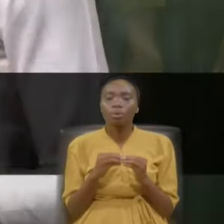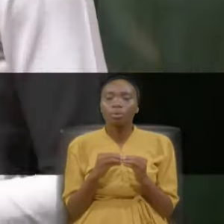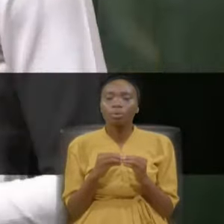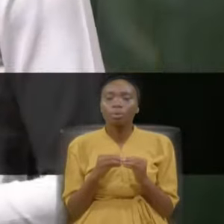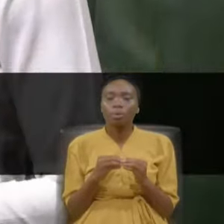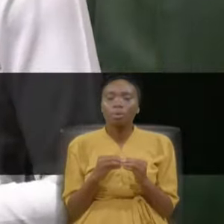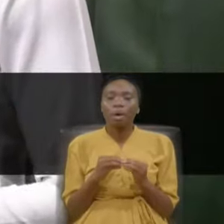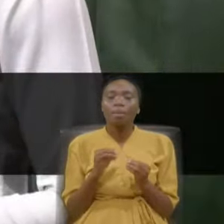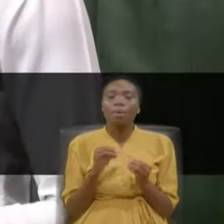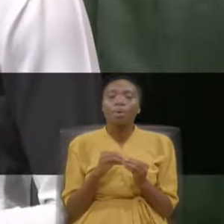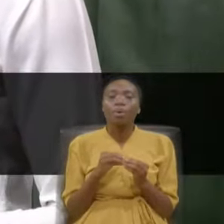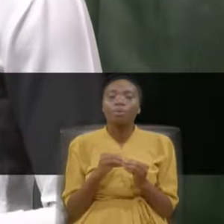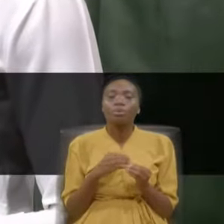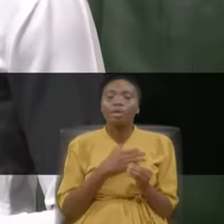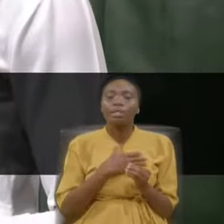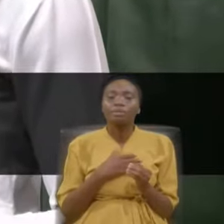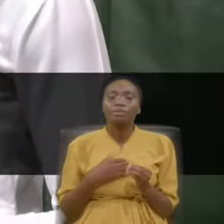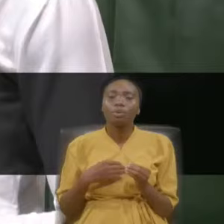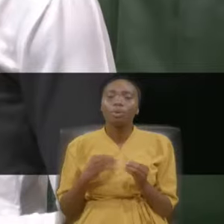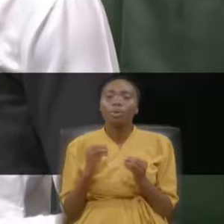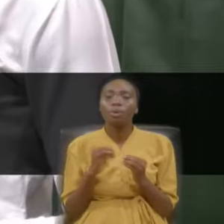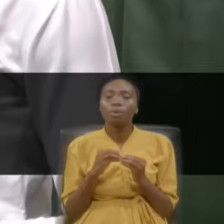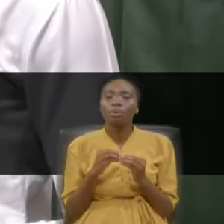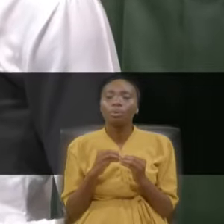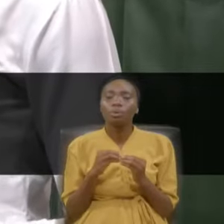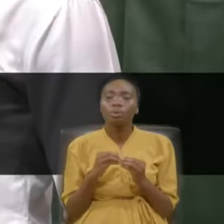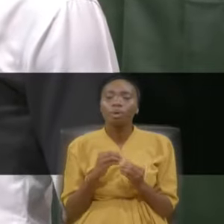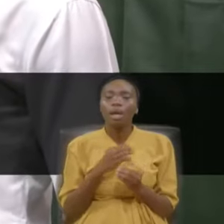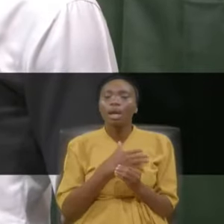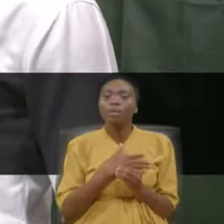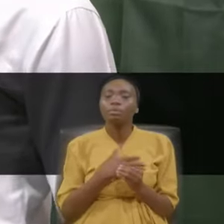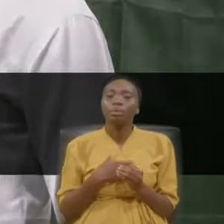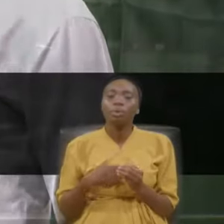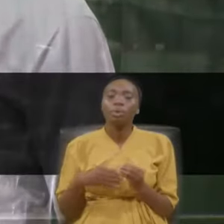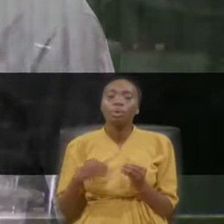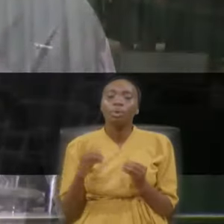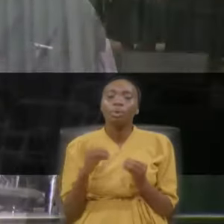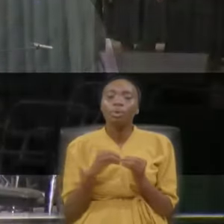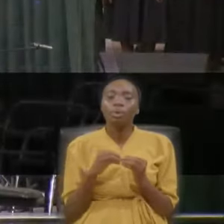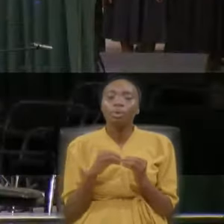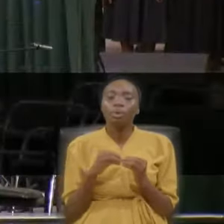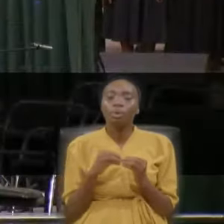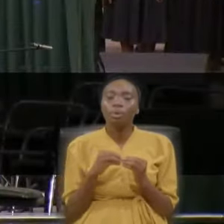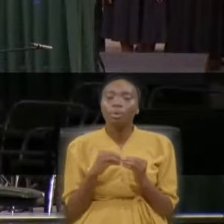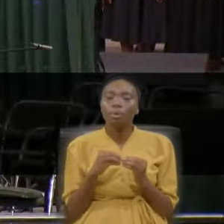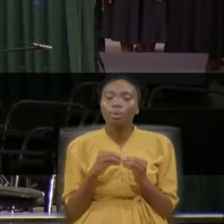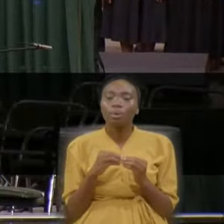more and more and more.